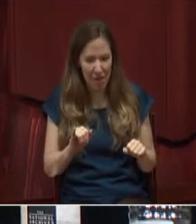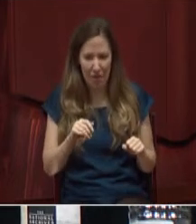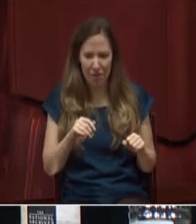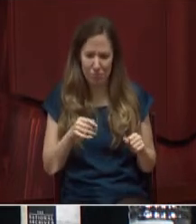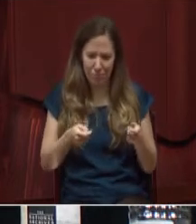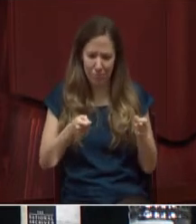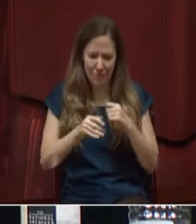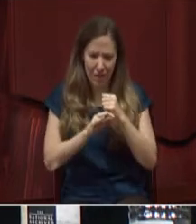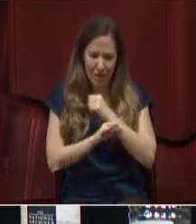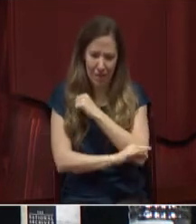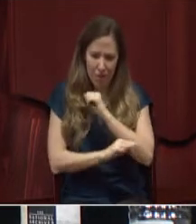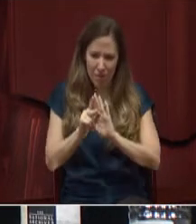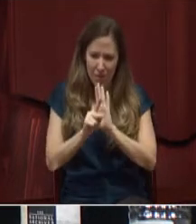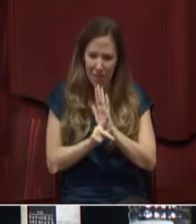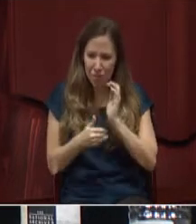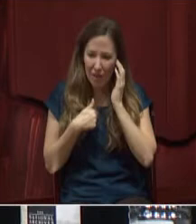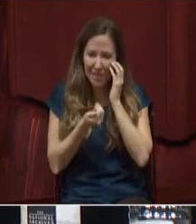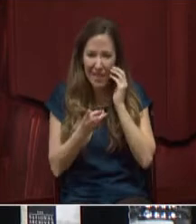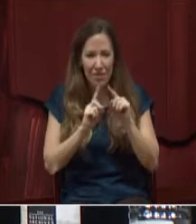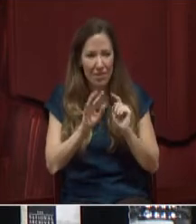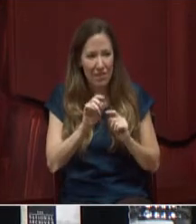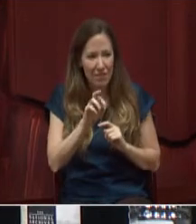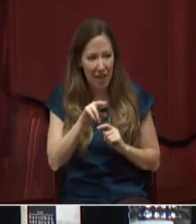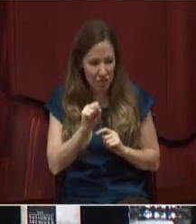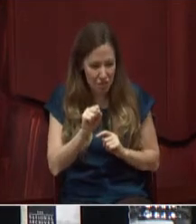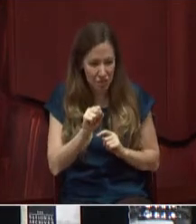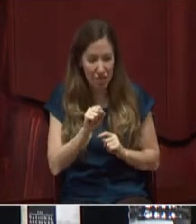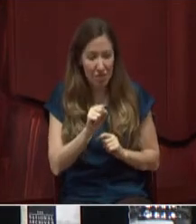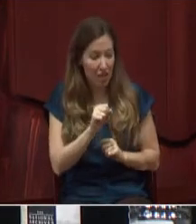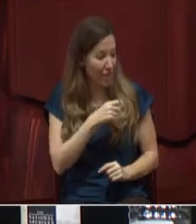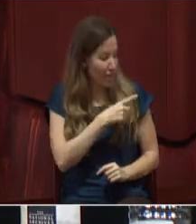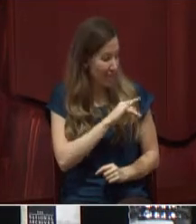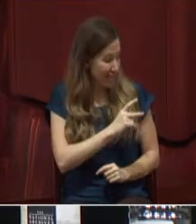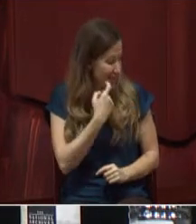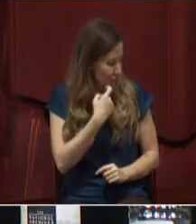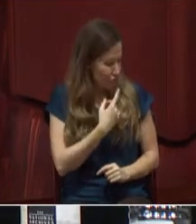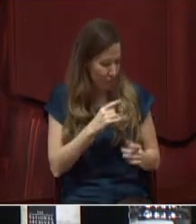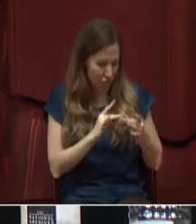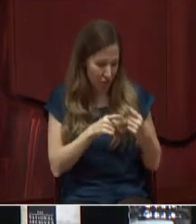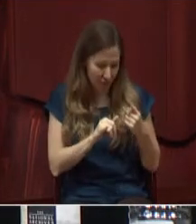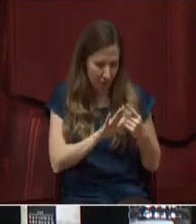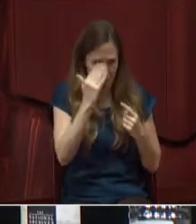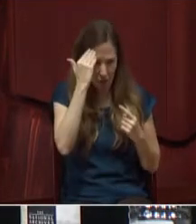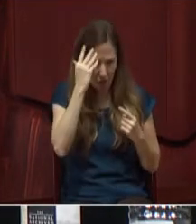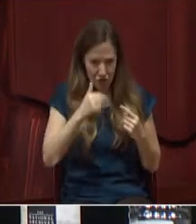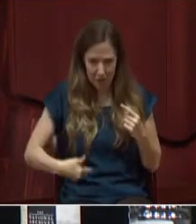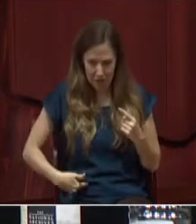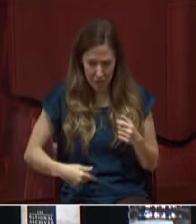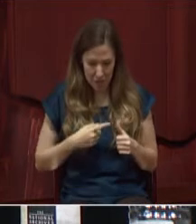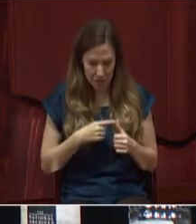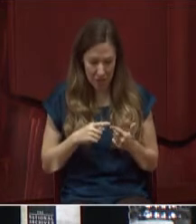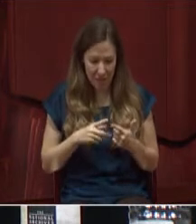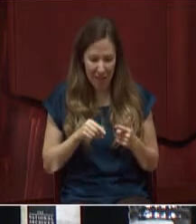House in control. You had several factors. You had the president himself, that Dick has outlined, his knowledge and instinct. Secondly, his distrust of bureaucracy,